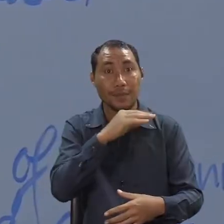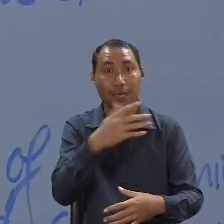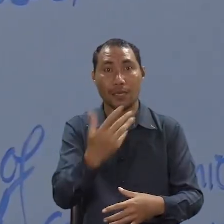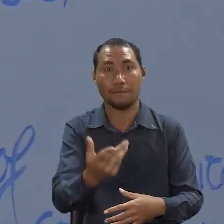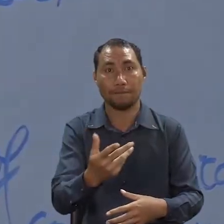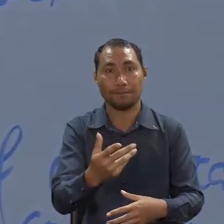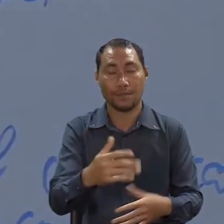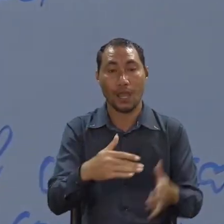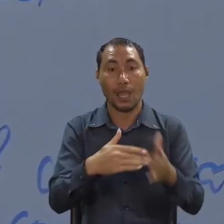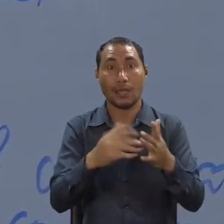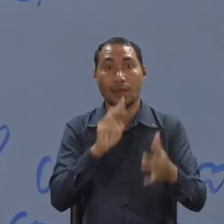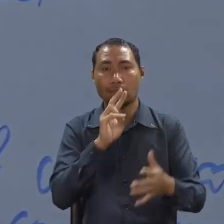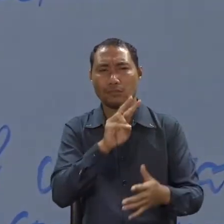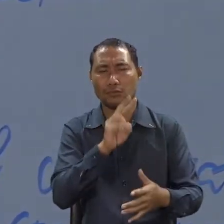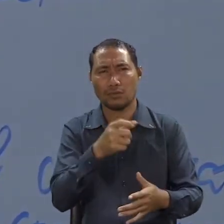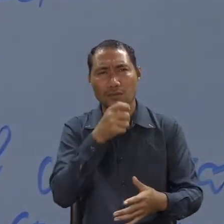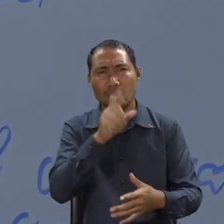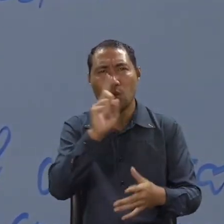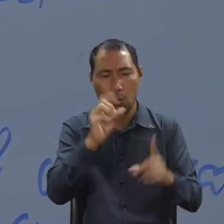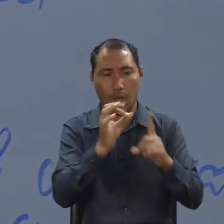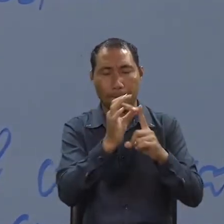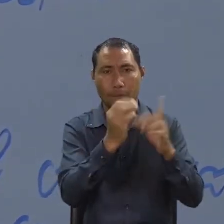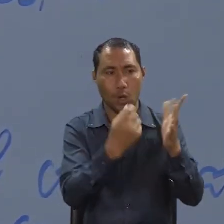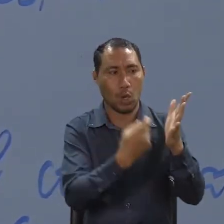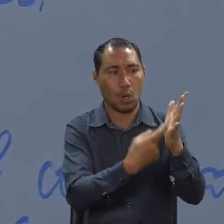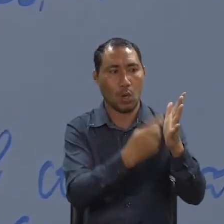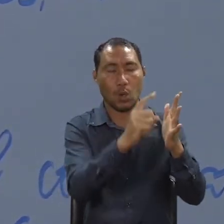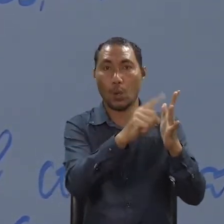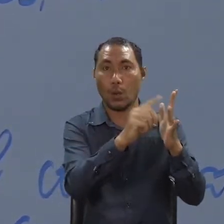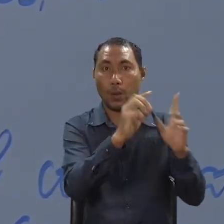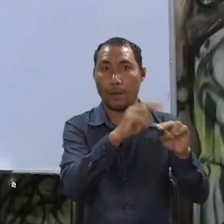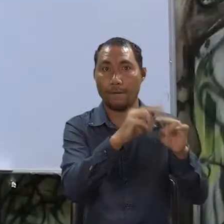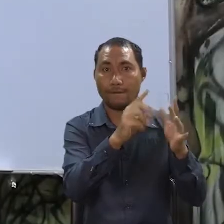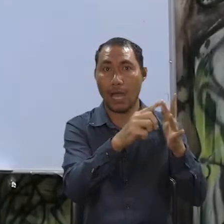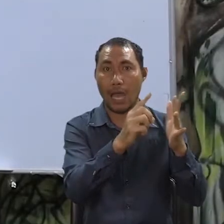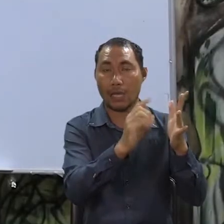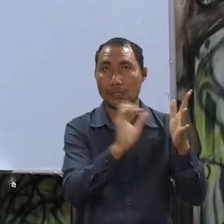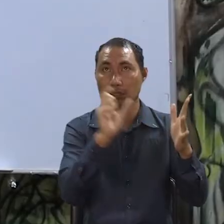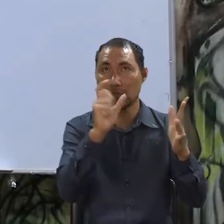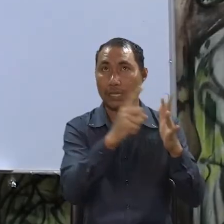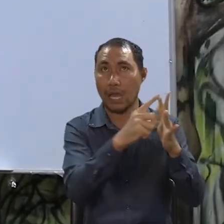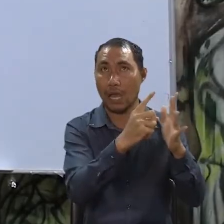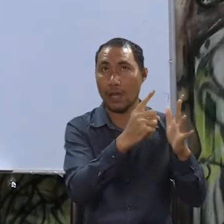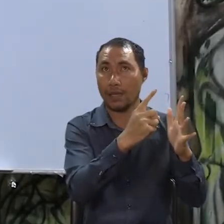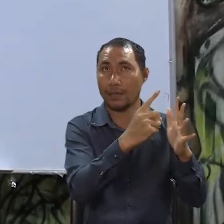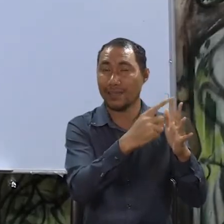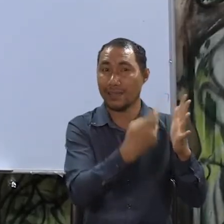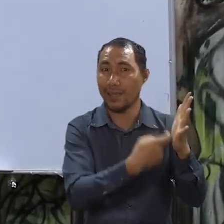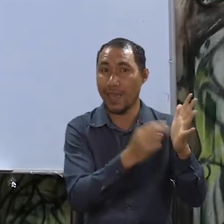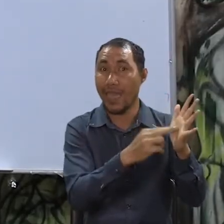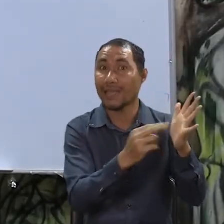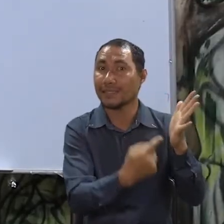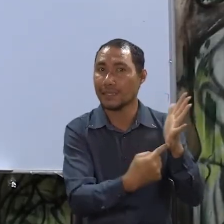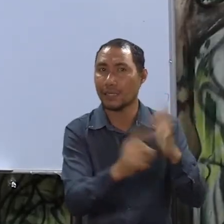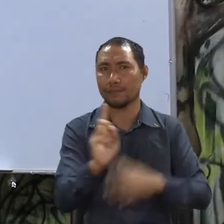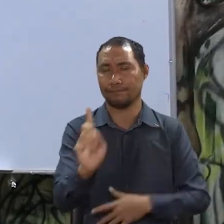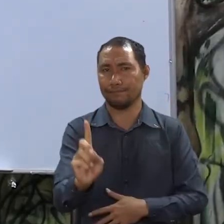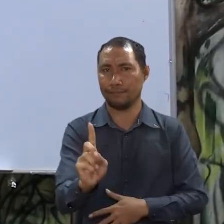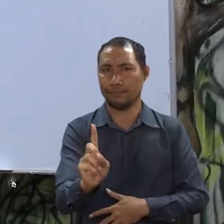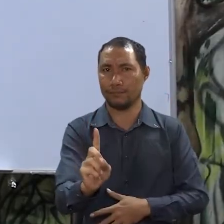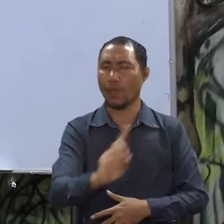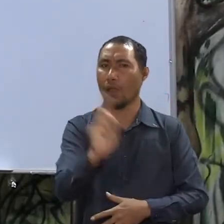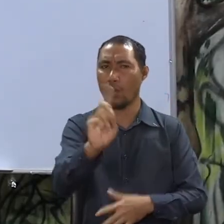look at the word proficiency, I'm sure you are struggling to understand what is the meaning of the word